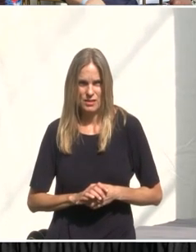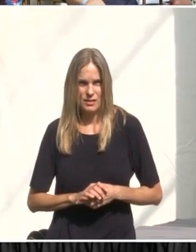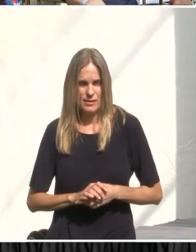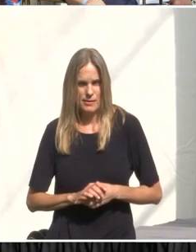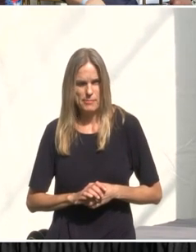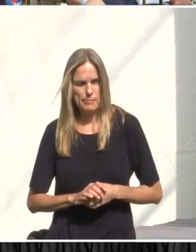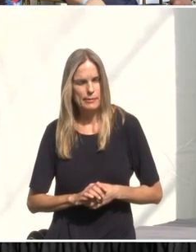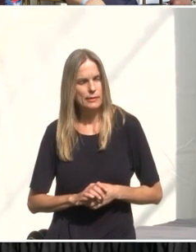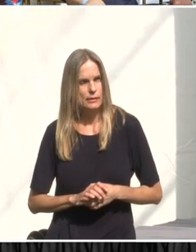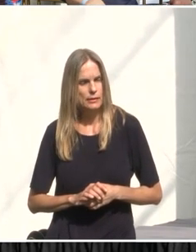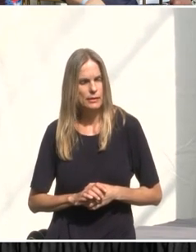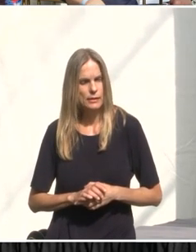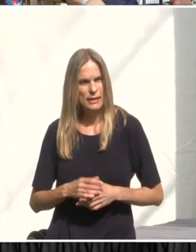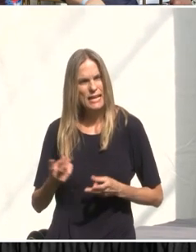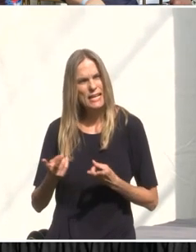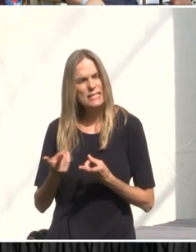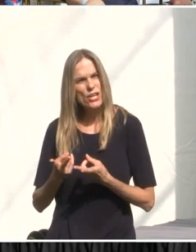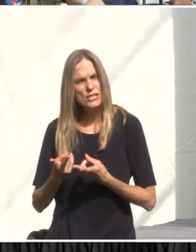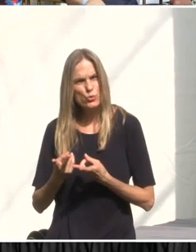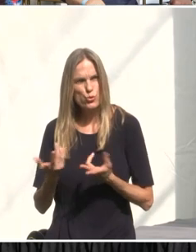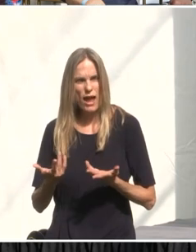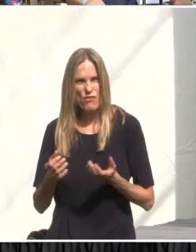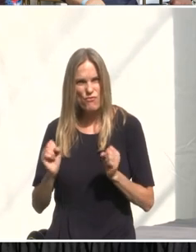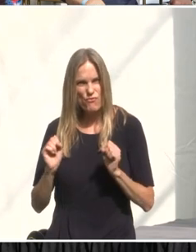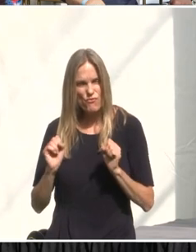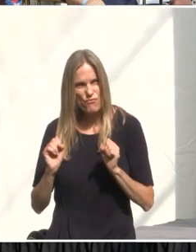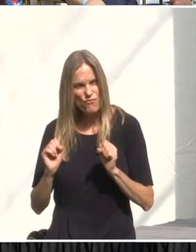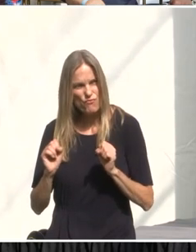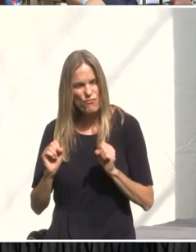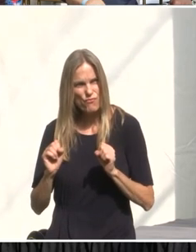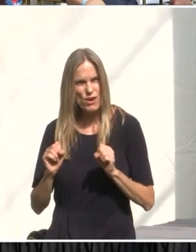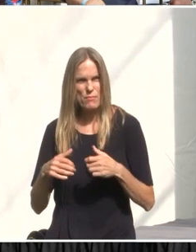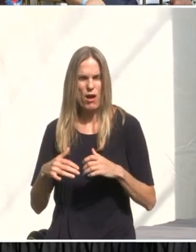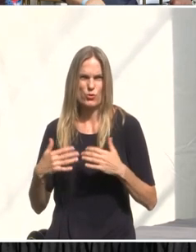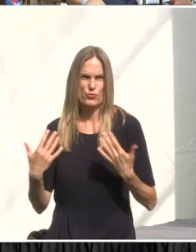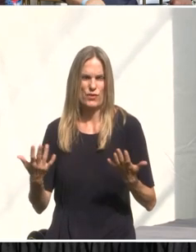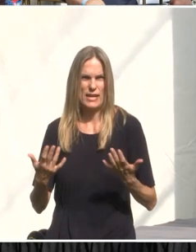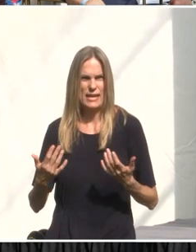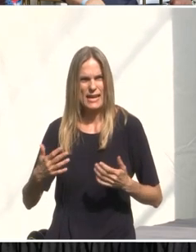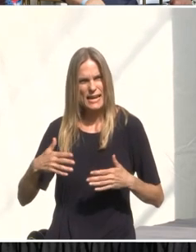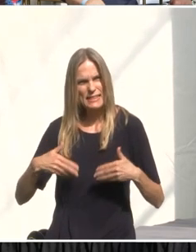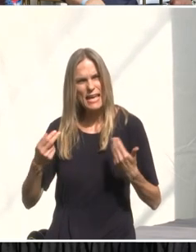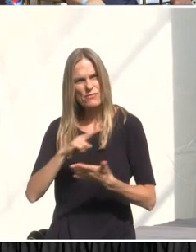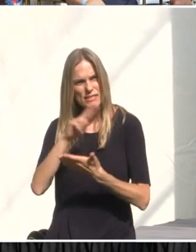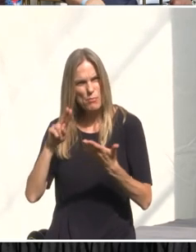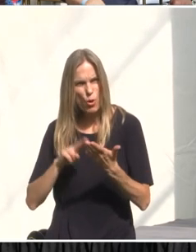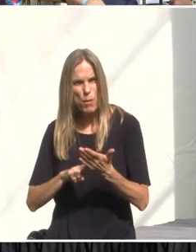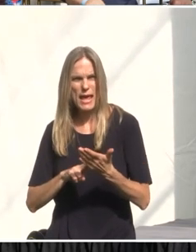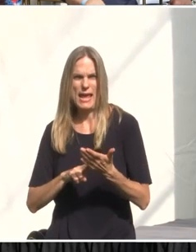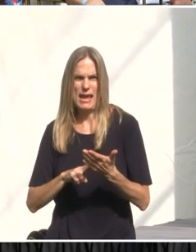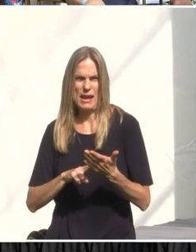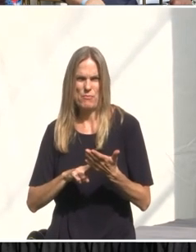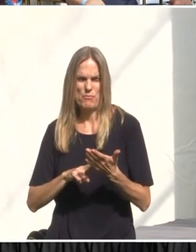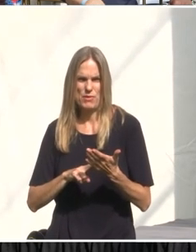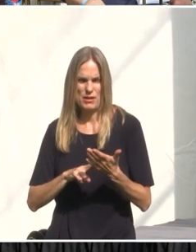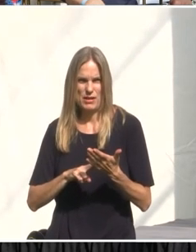it's a way of seeking or meeting health problems, mental health problems, that actually is, I